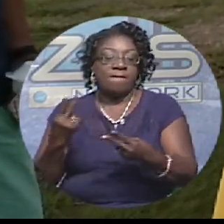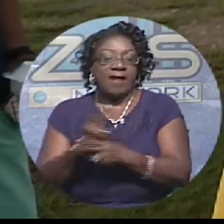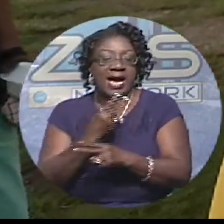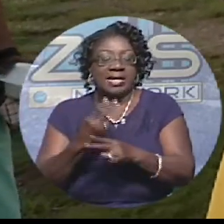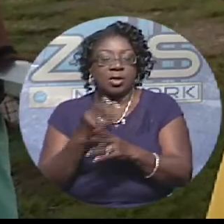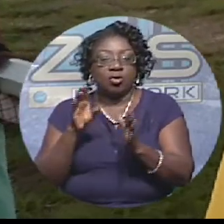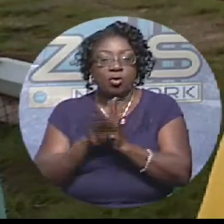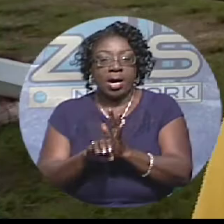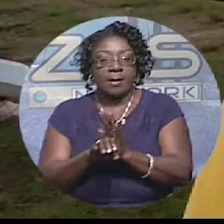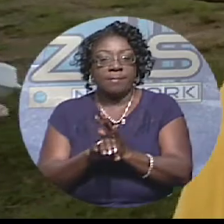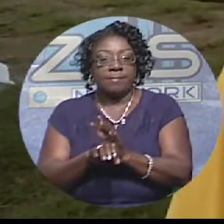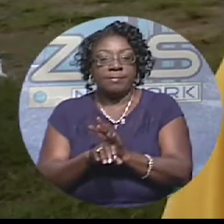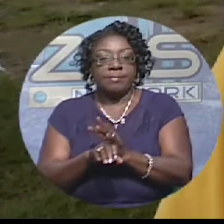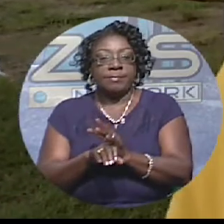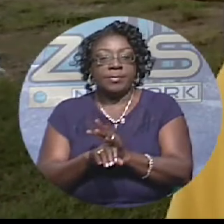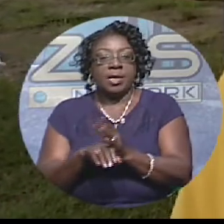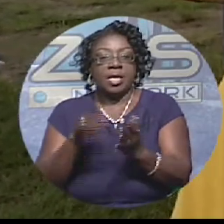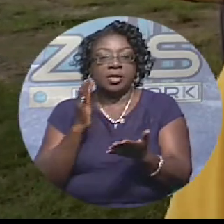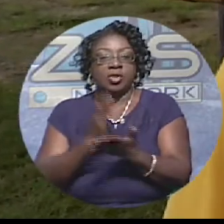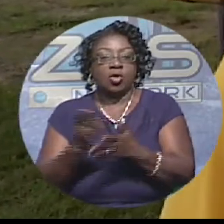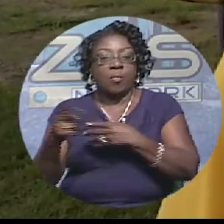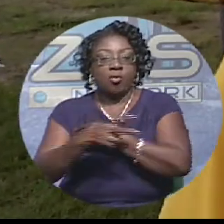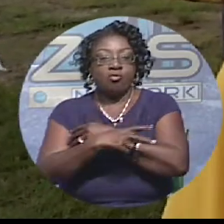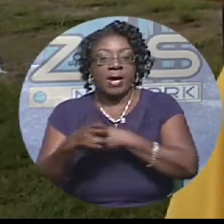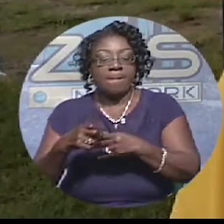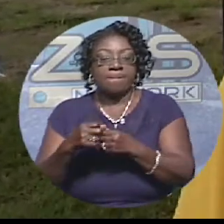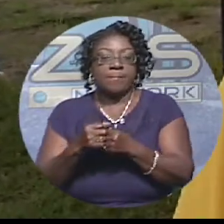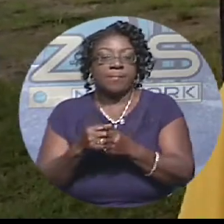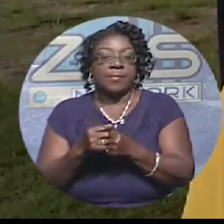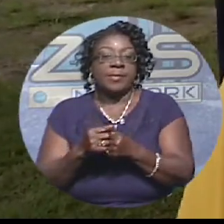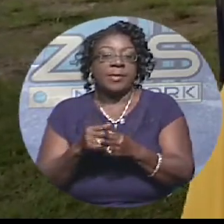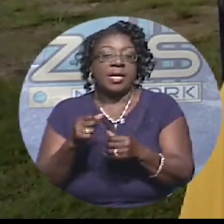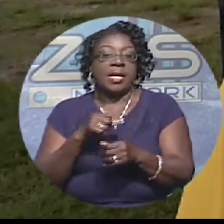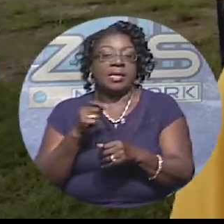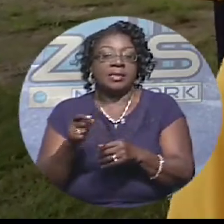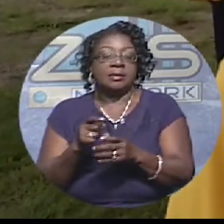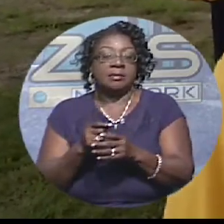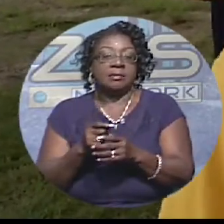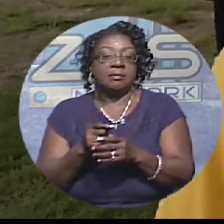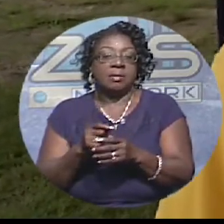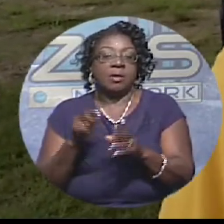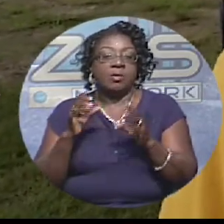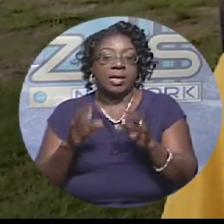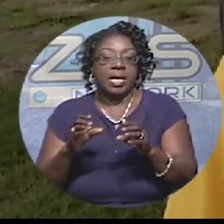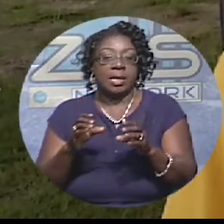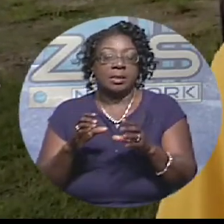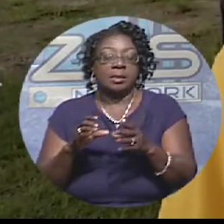can prevent rapes, and definitely then we can